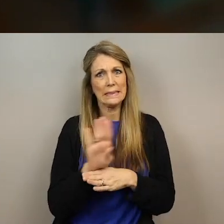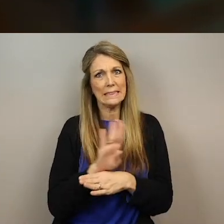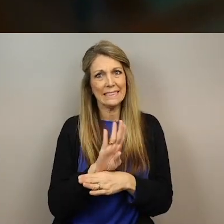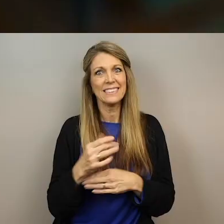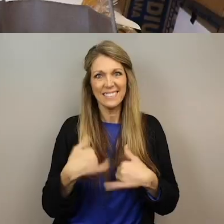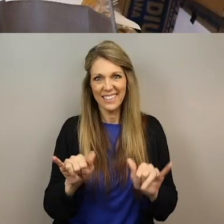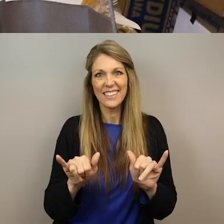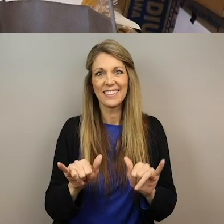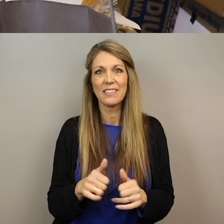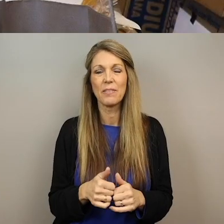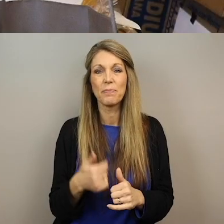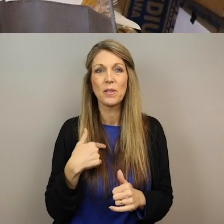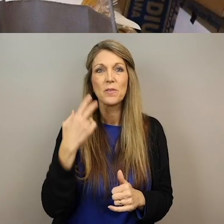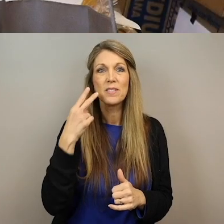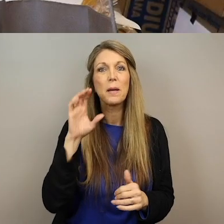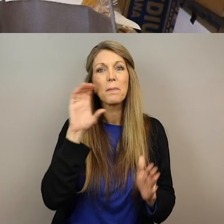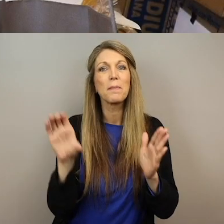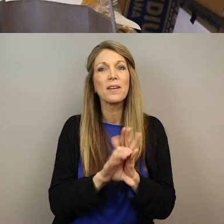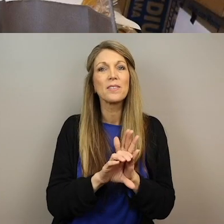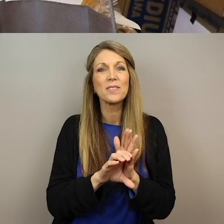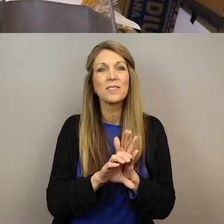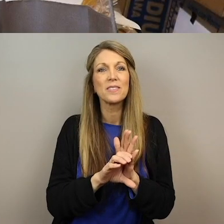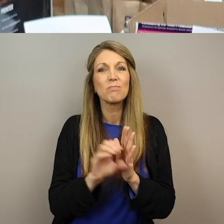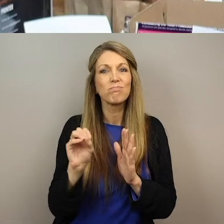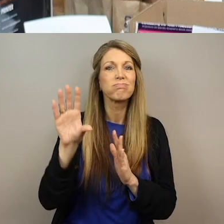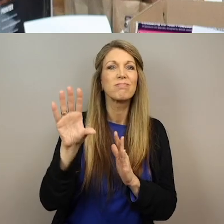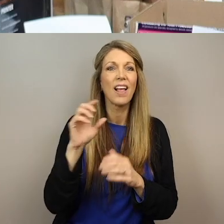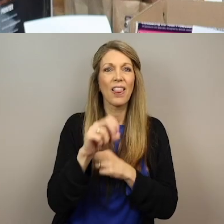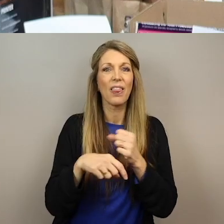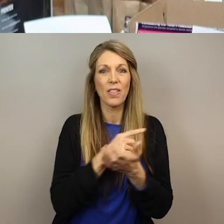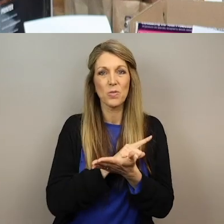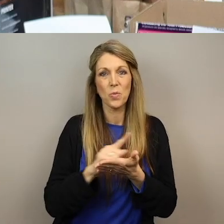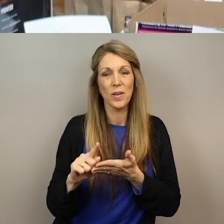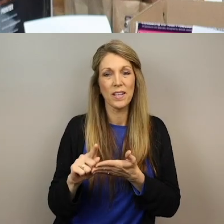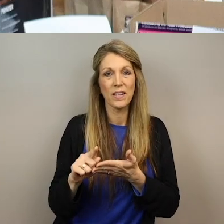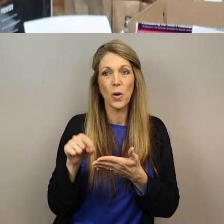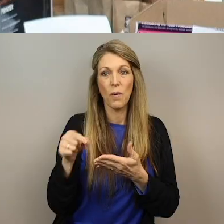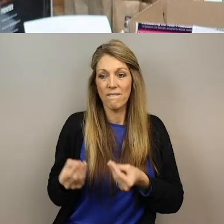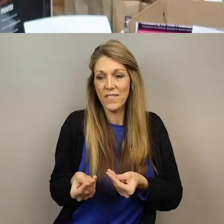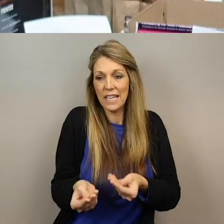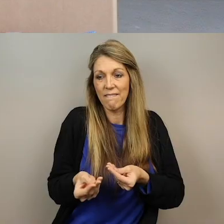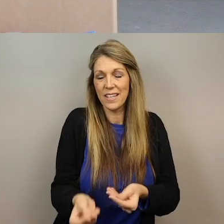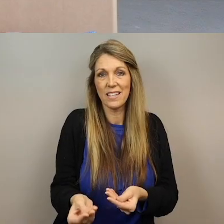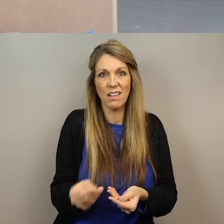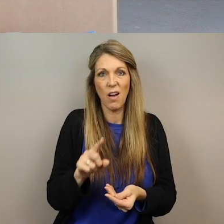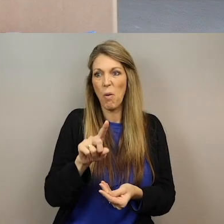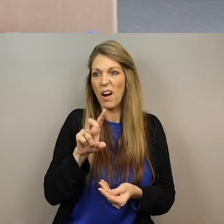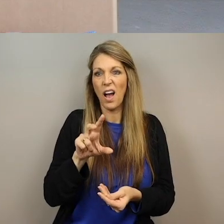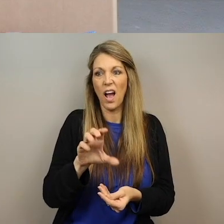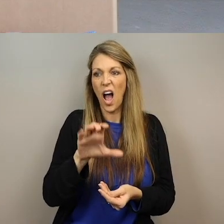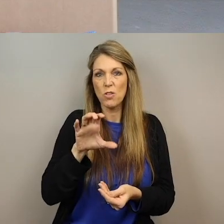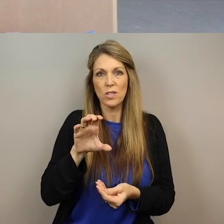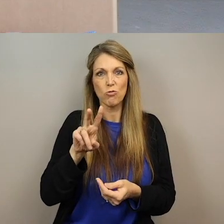busier than ever. If you can see the pictures on the screen right now, this week we were able to literally feed